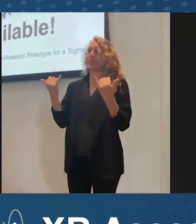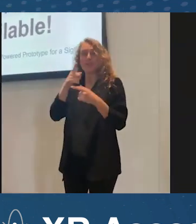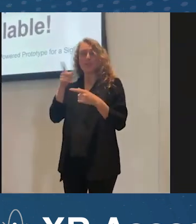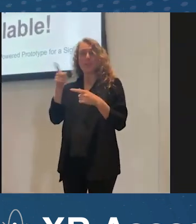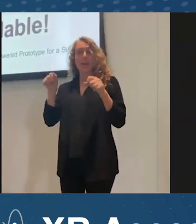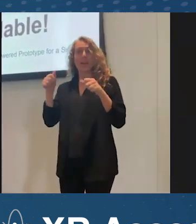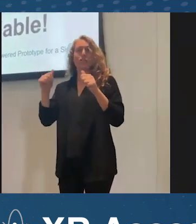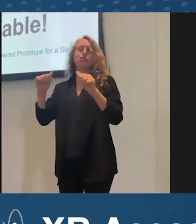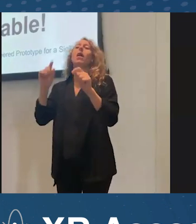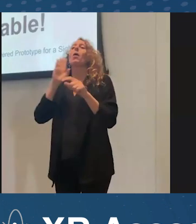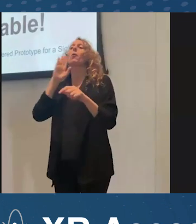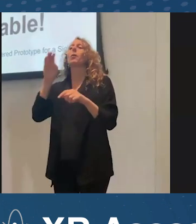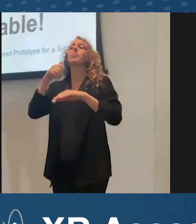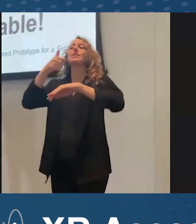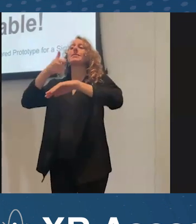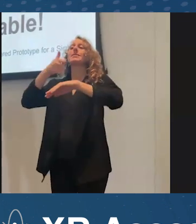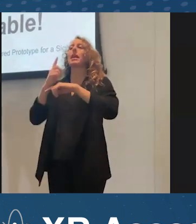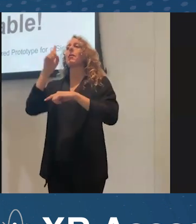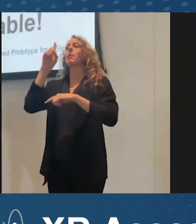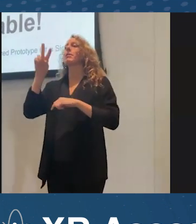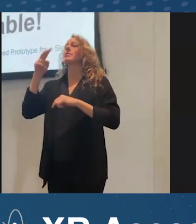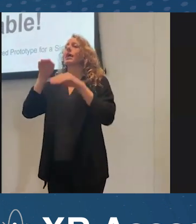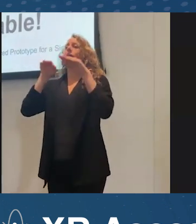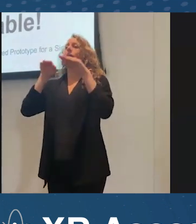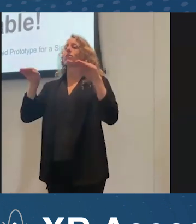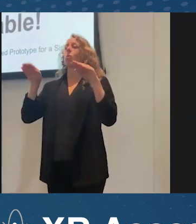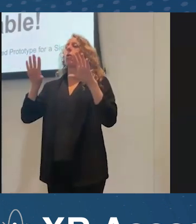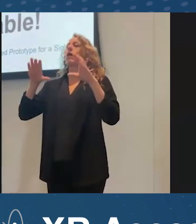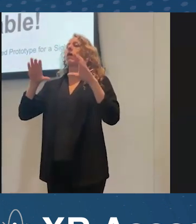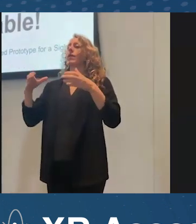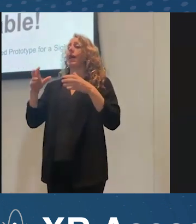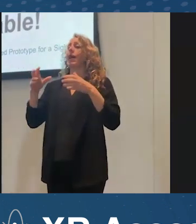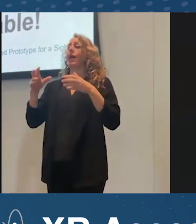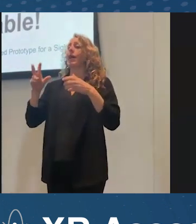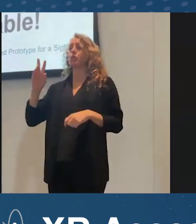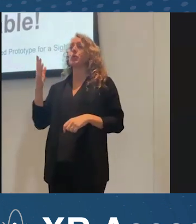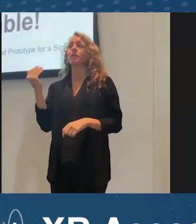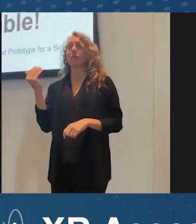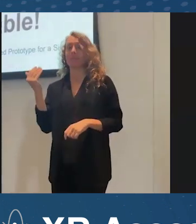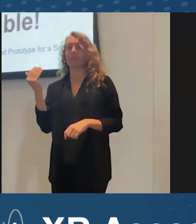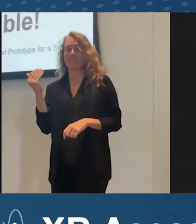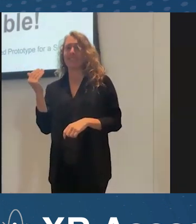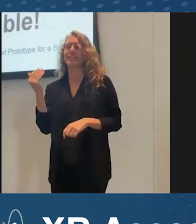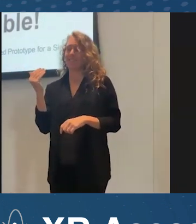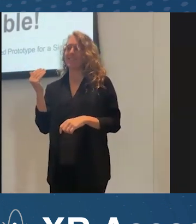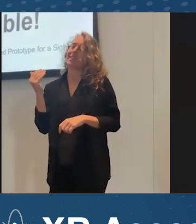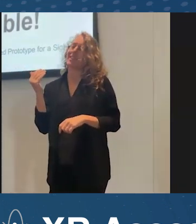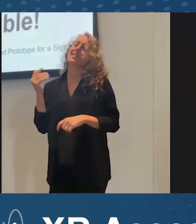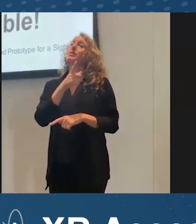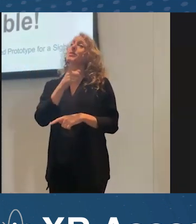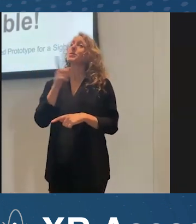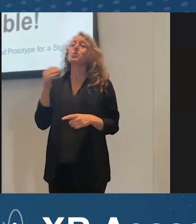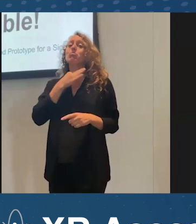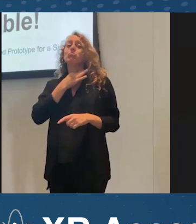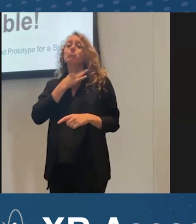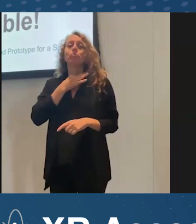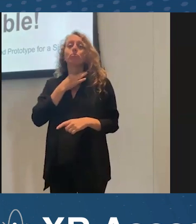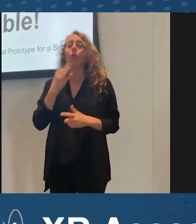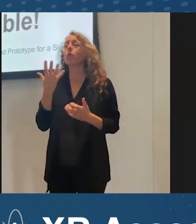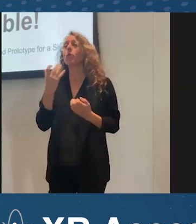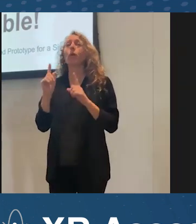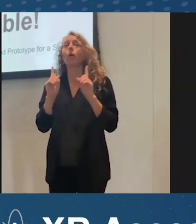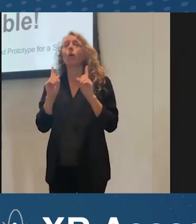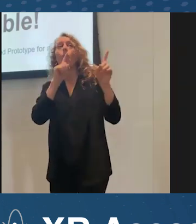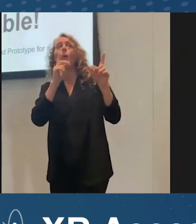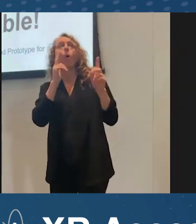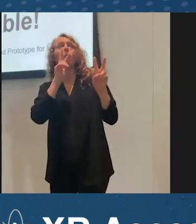on the second floor in classroom 215. Yes, 215. And so if you guys want to try it out, you can come